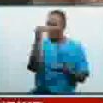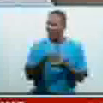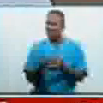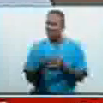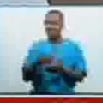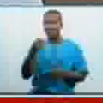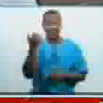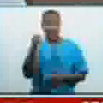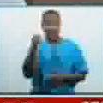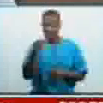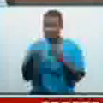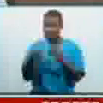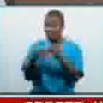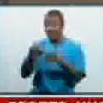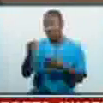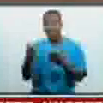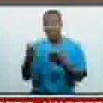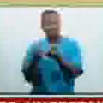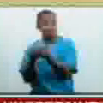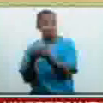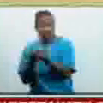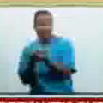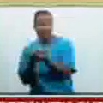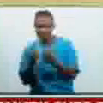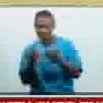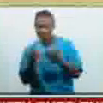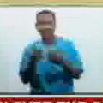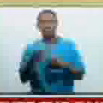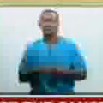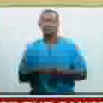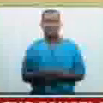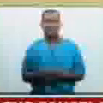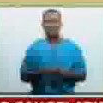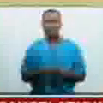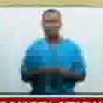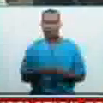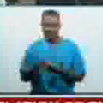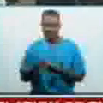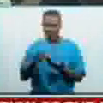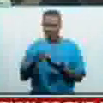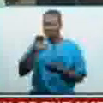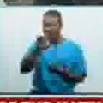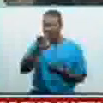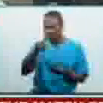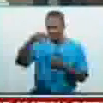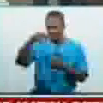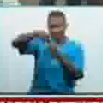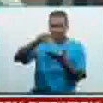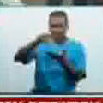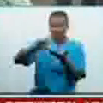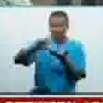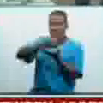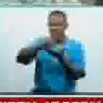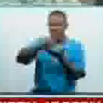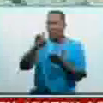$114,000 in addition to logistical support towards the project. The compiled double CD contains